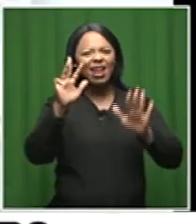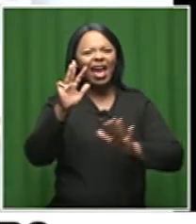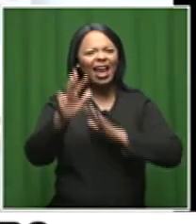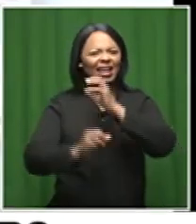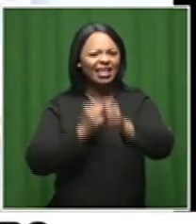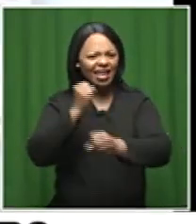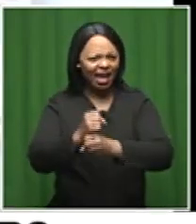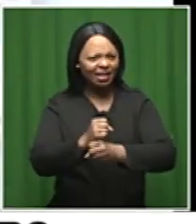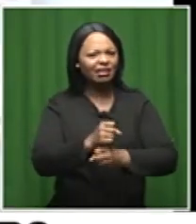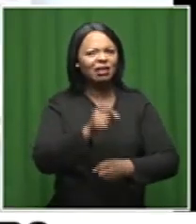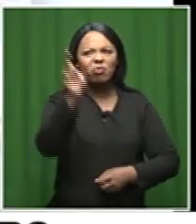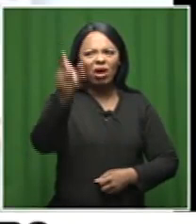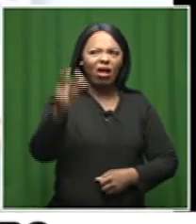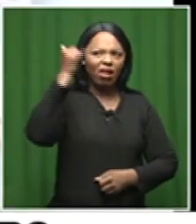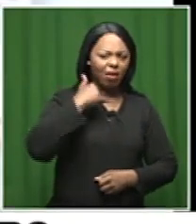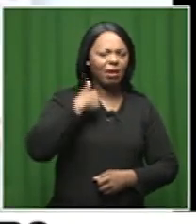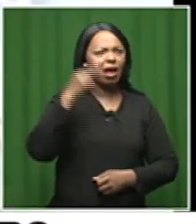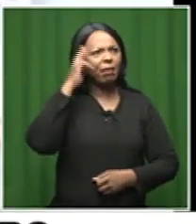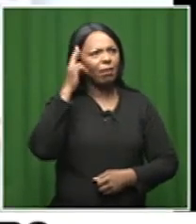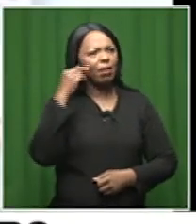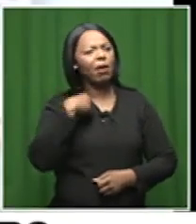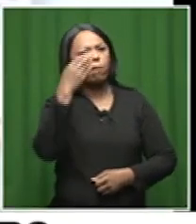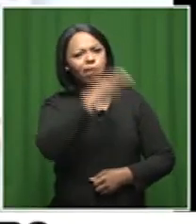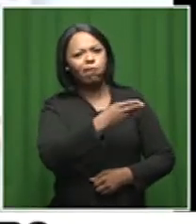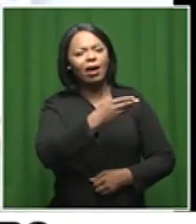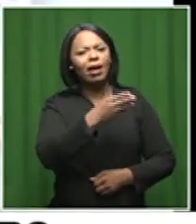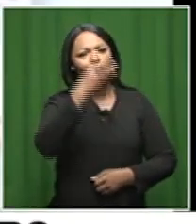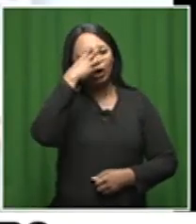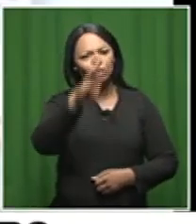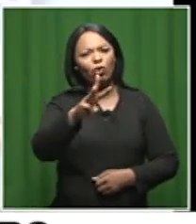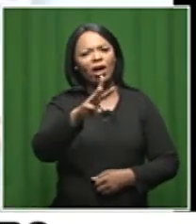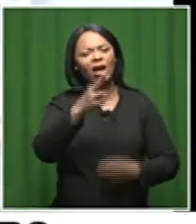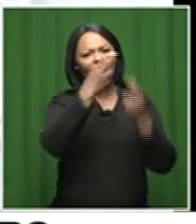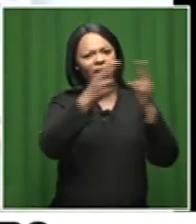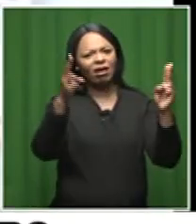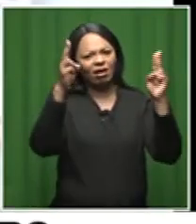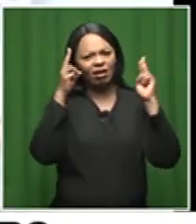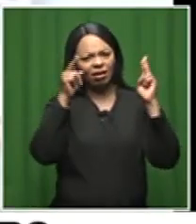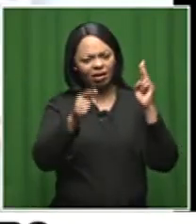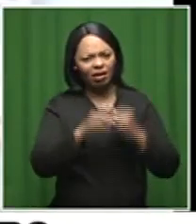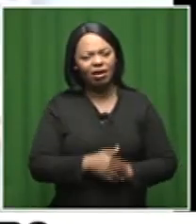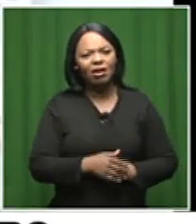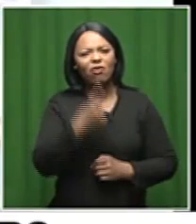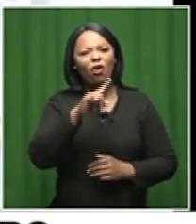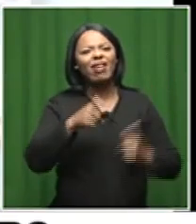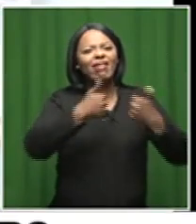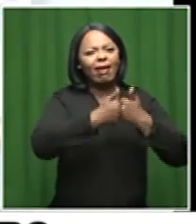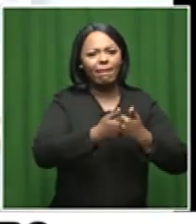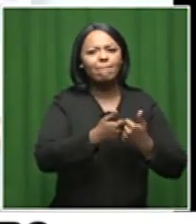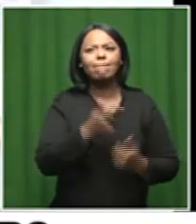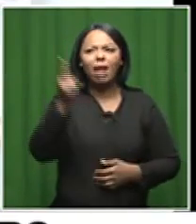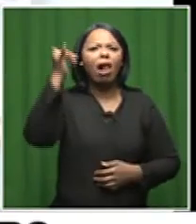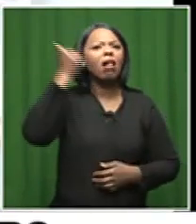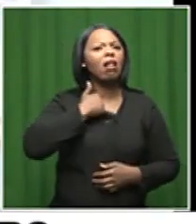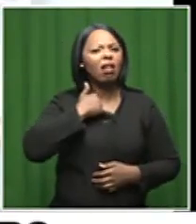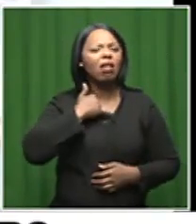It was in Pretoria. I was in Pretoria for the Varsity Shield Games. I'm involved with one of the teams there, and I received a call. I